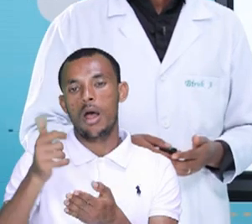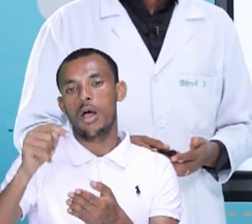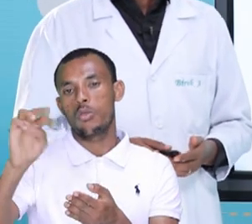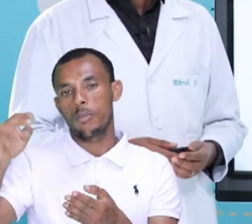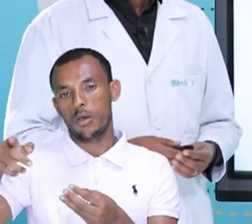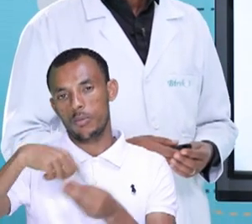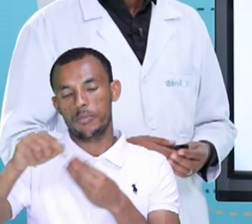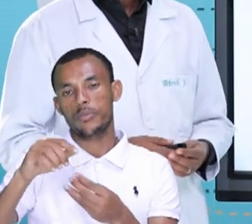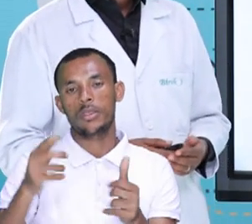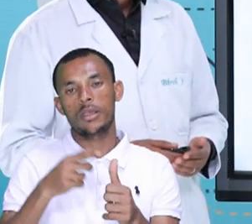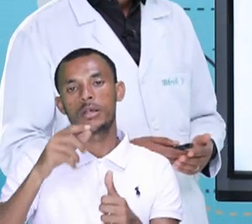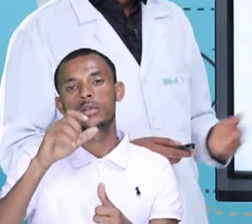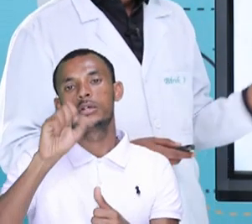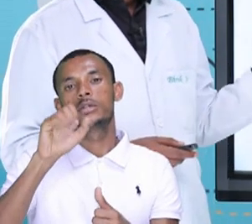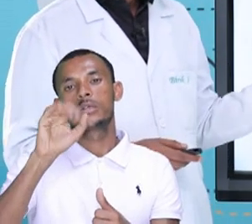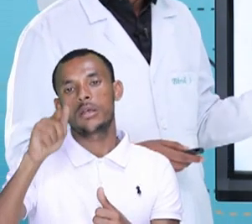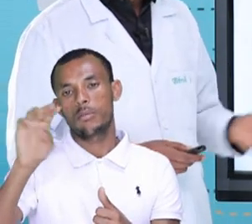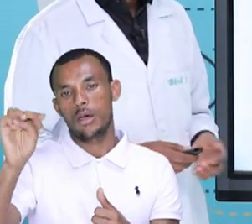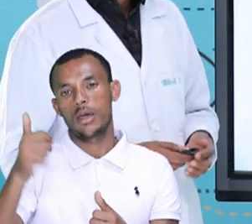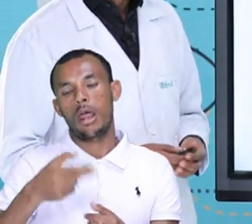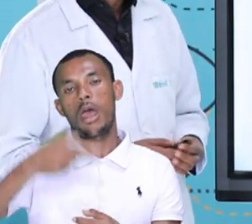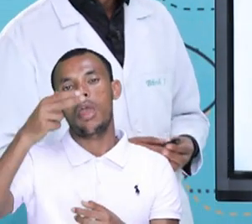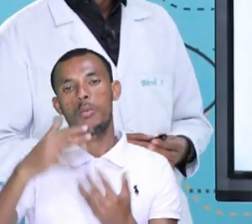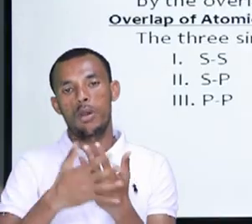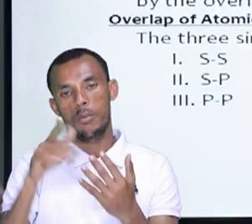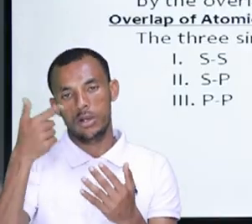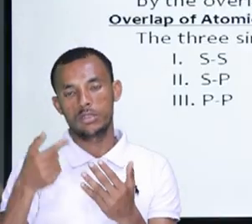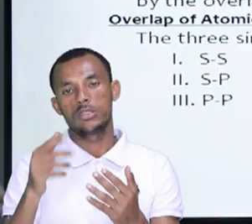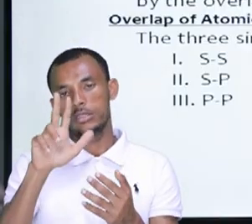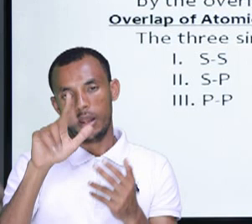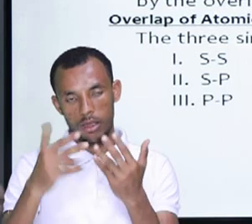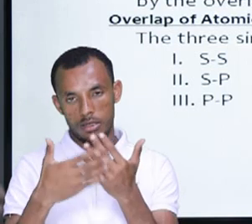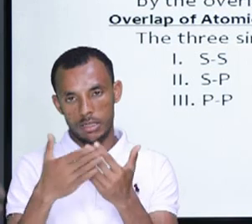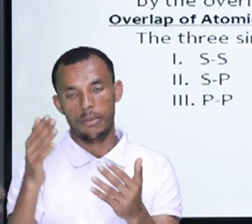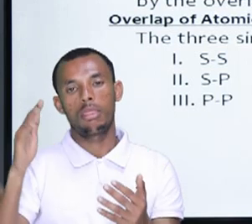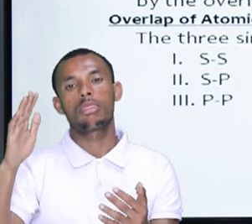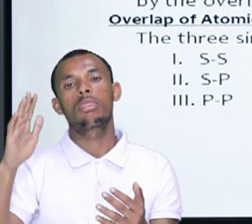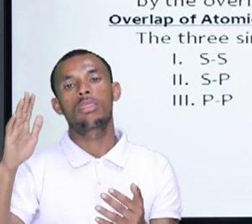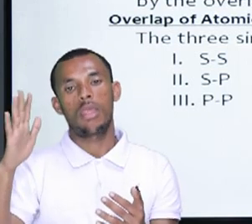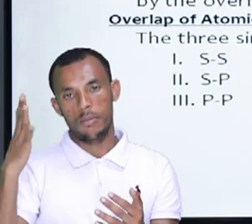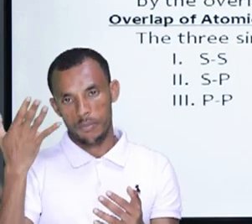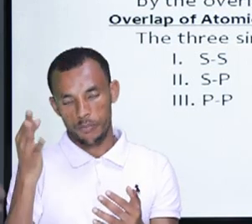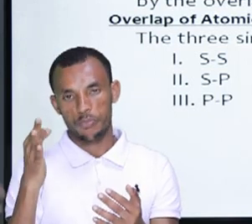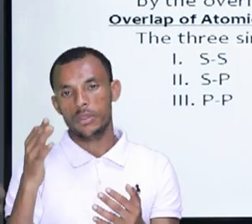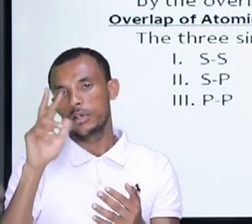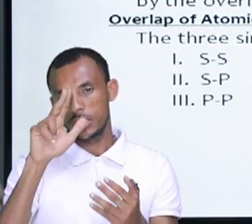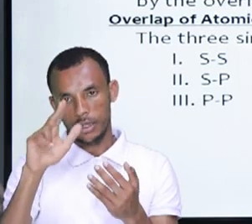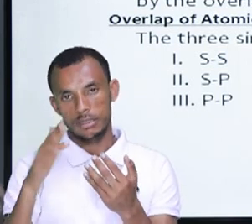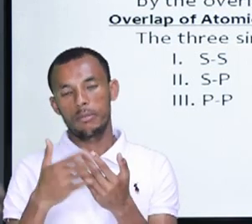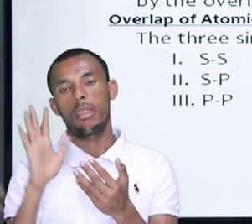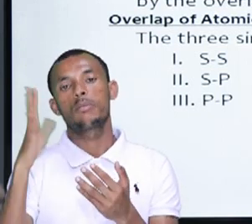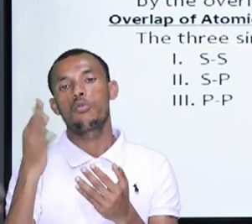and pi bonds. The three simple types of overlaps are,